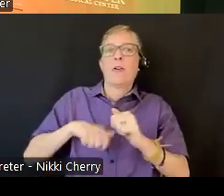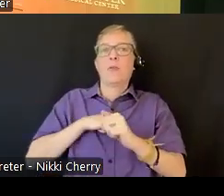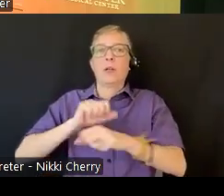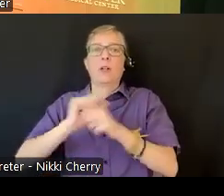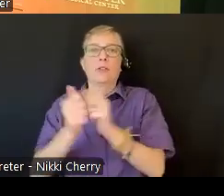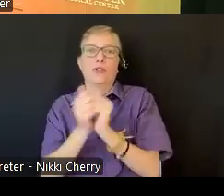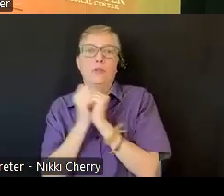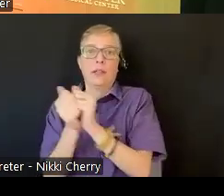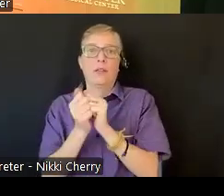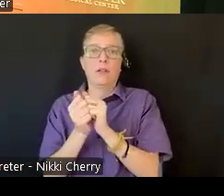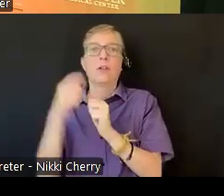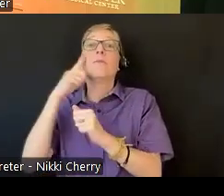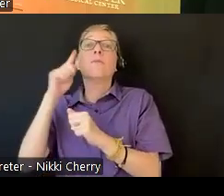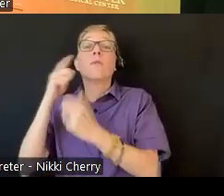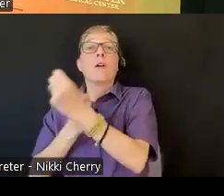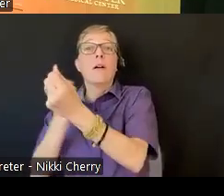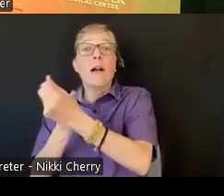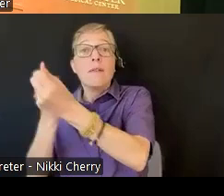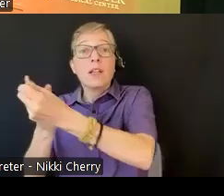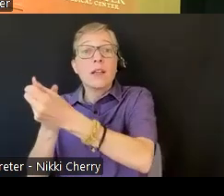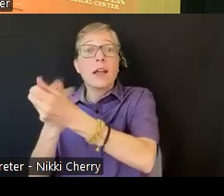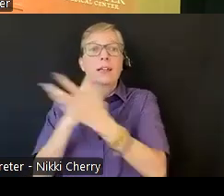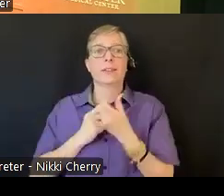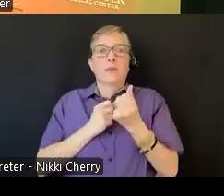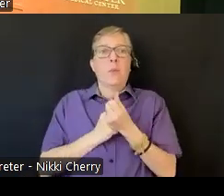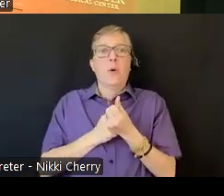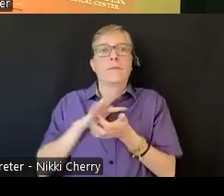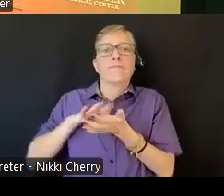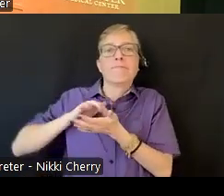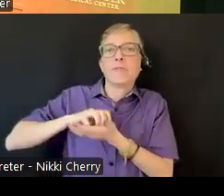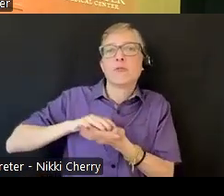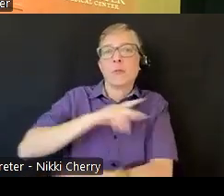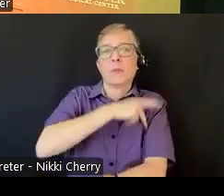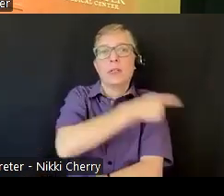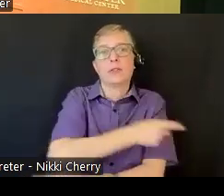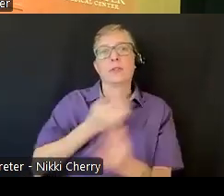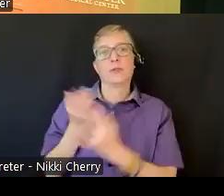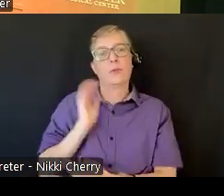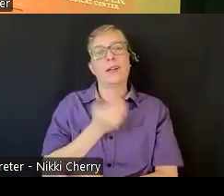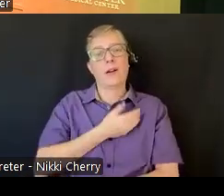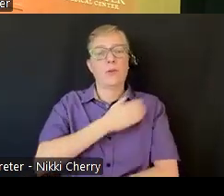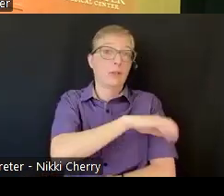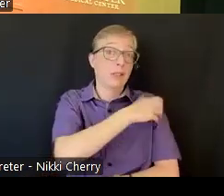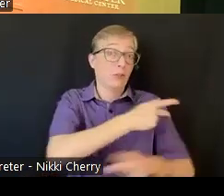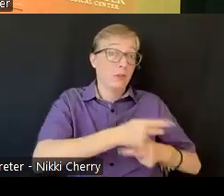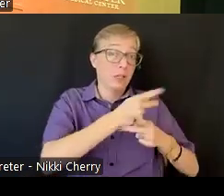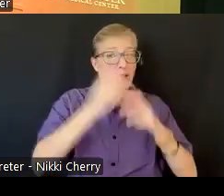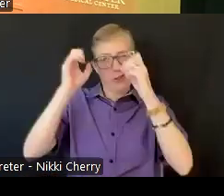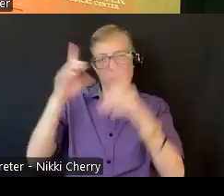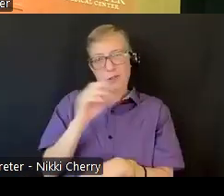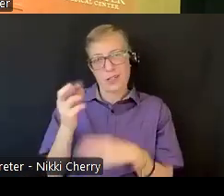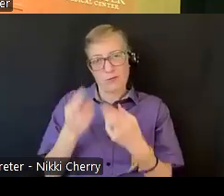care, education, and research. And those are the values by which that we will try our best to